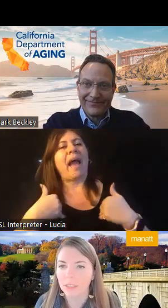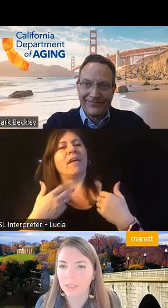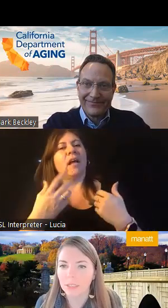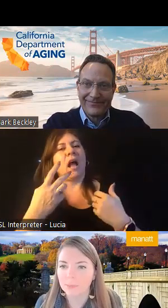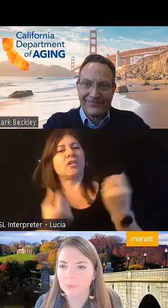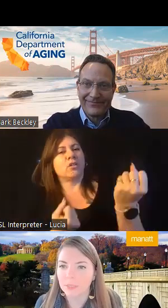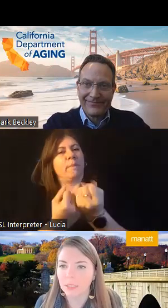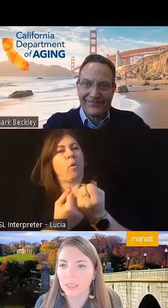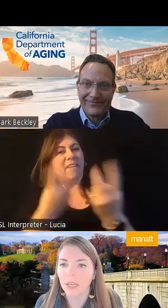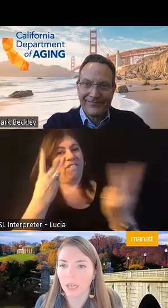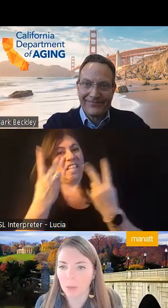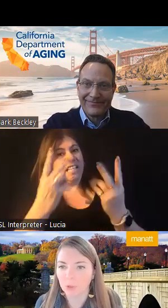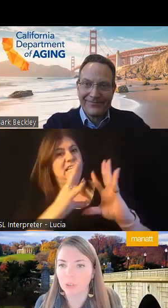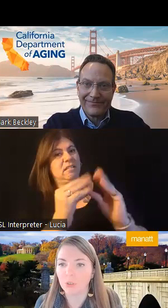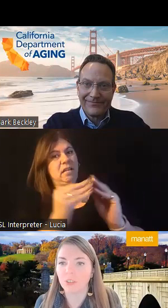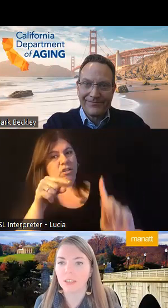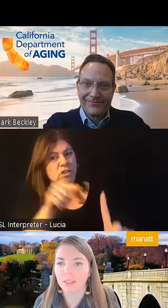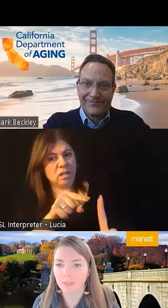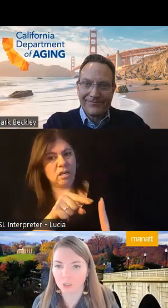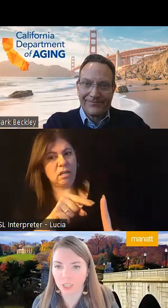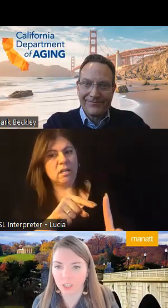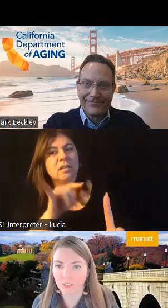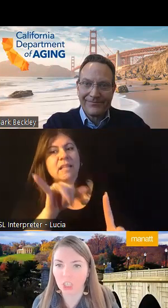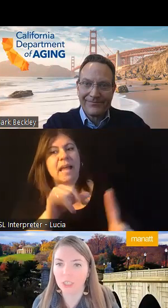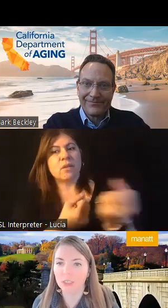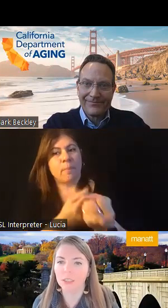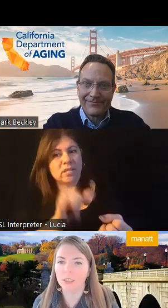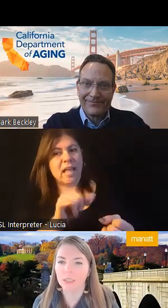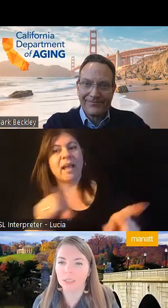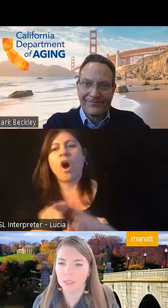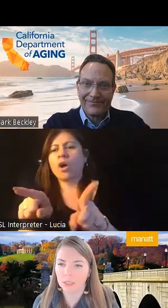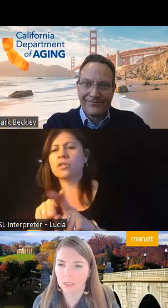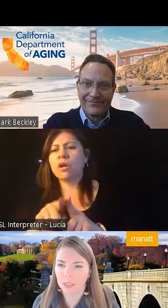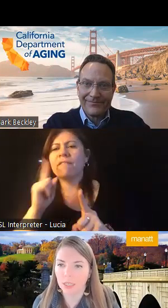safe. A couple notes around essential caregiver.